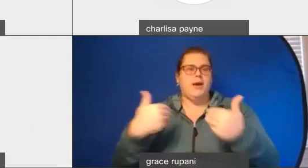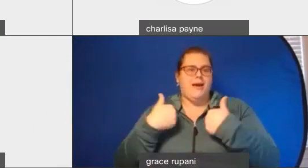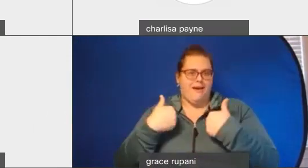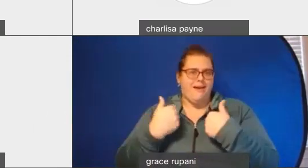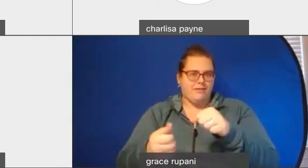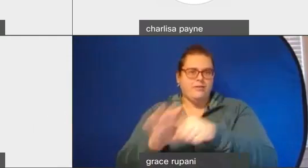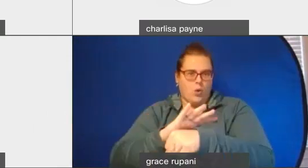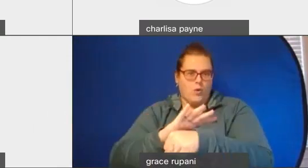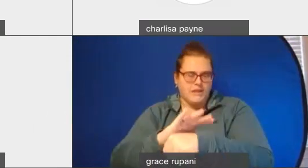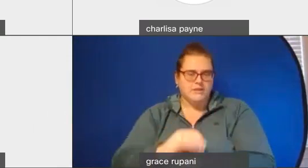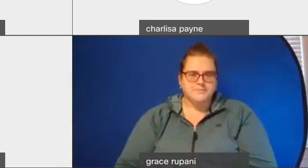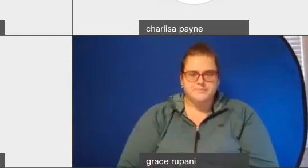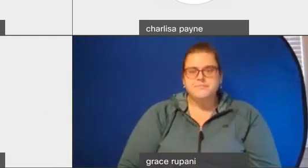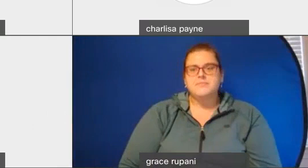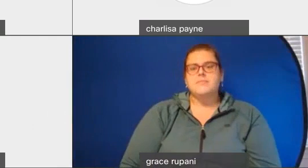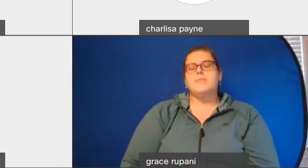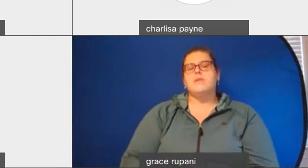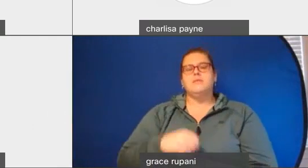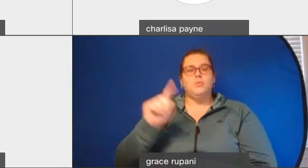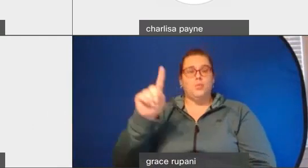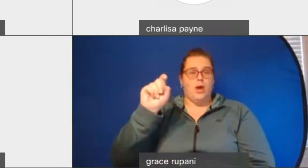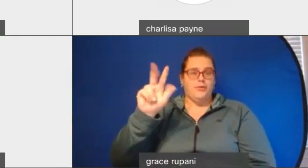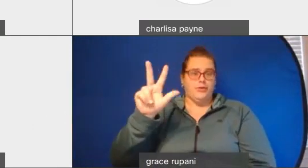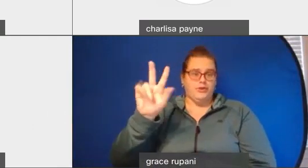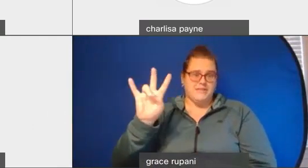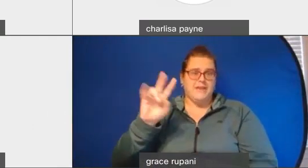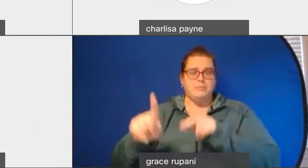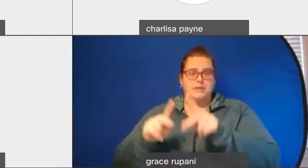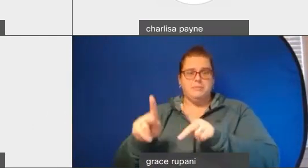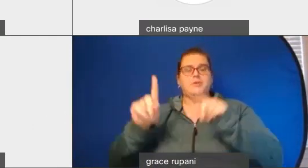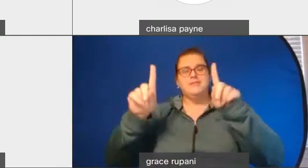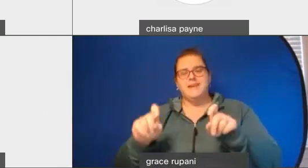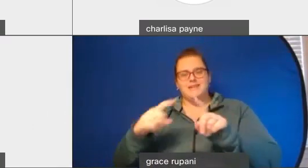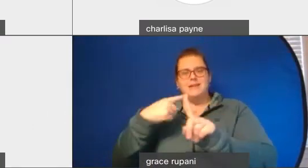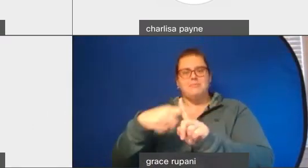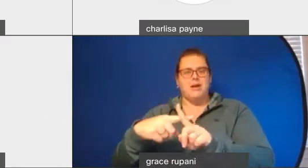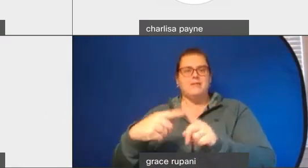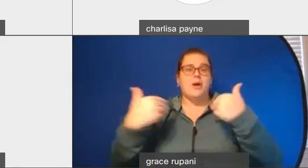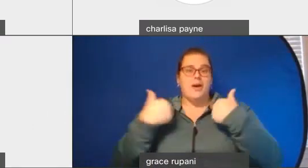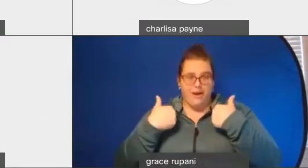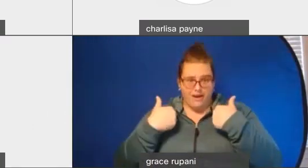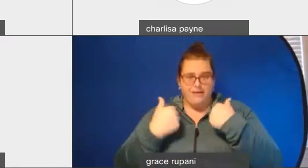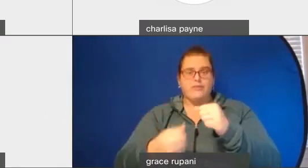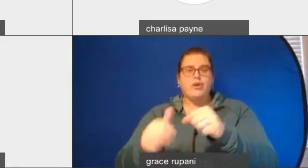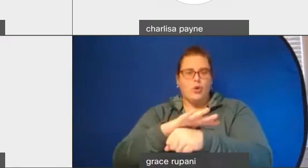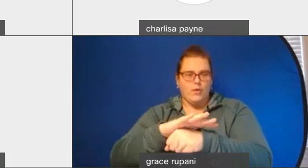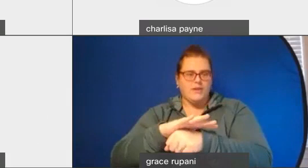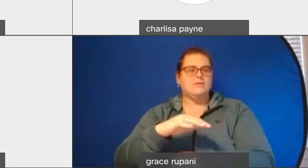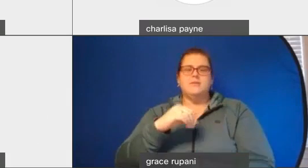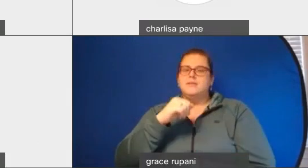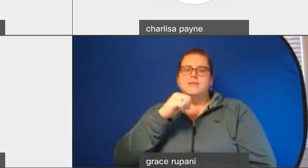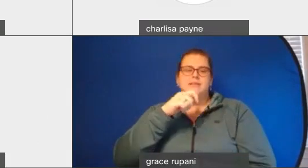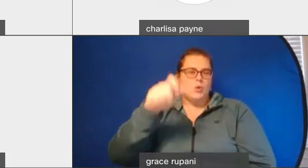There are 137 people who have tested positive, who have not required inpatient care,